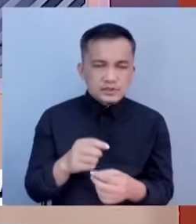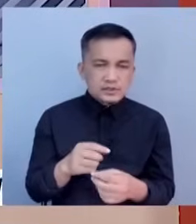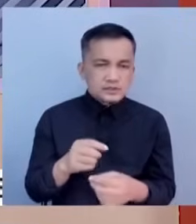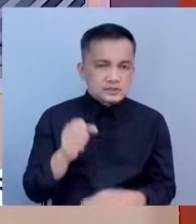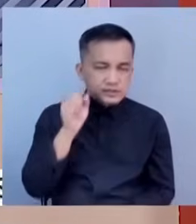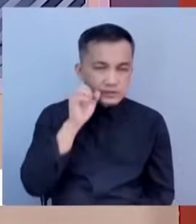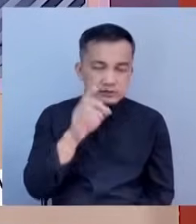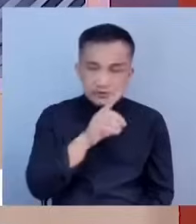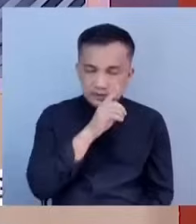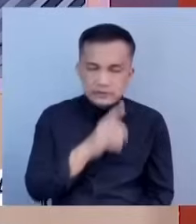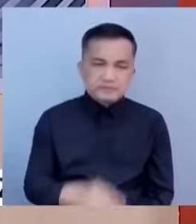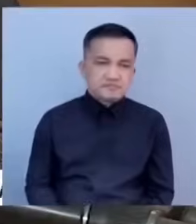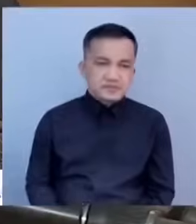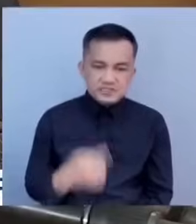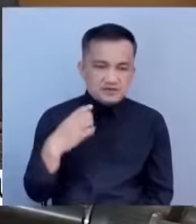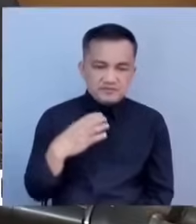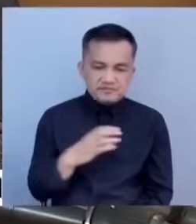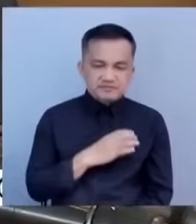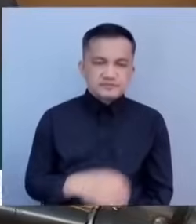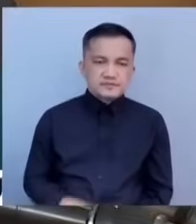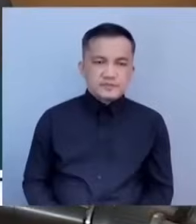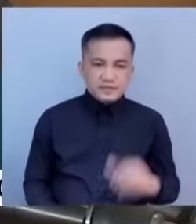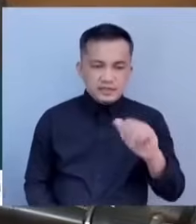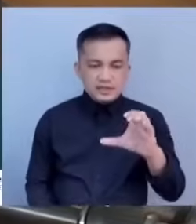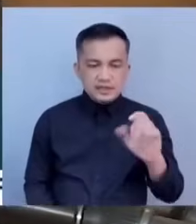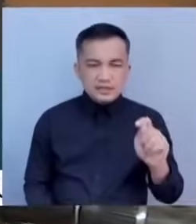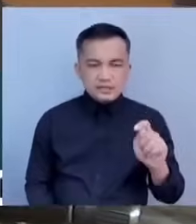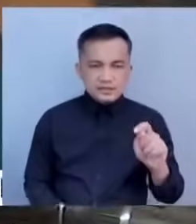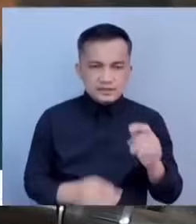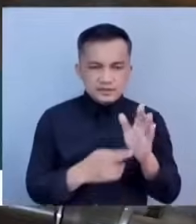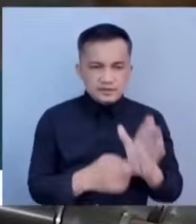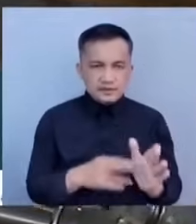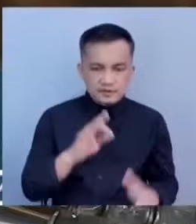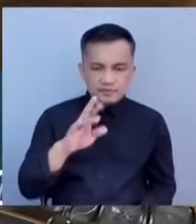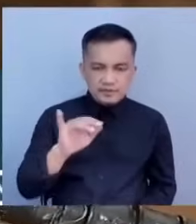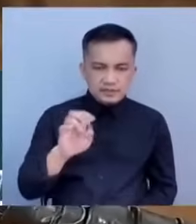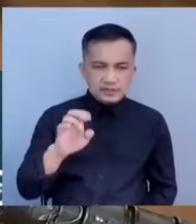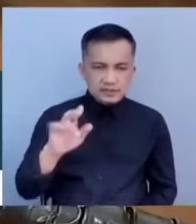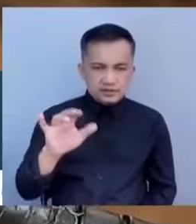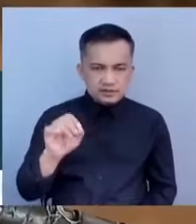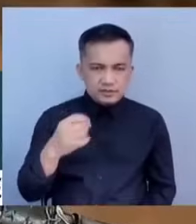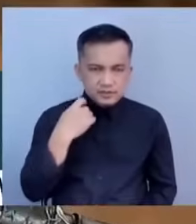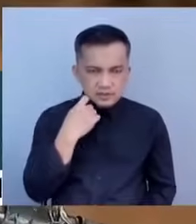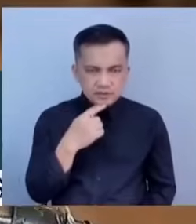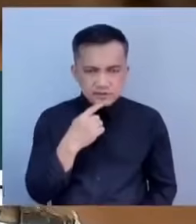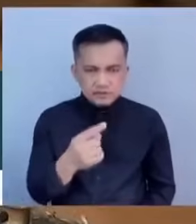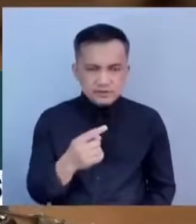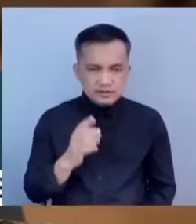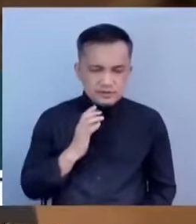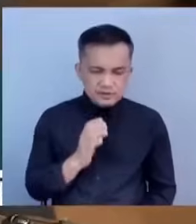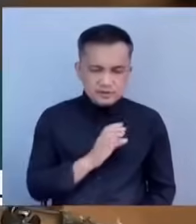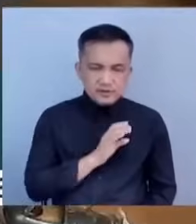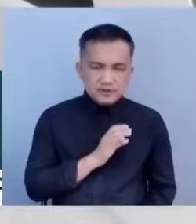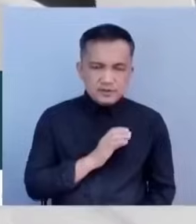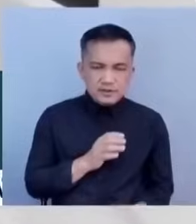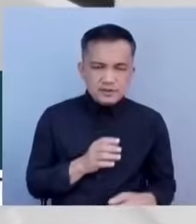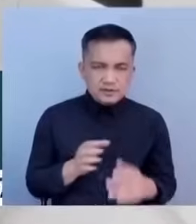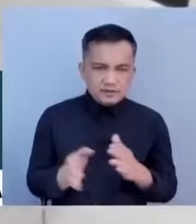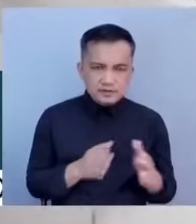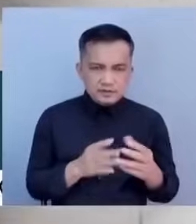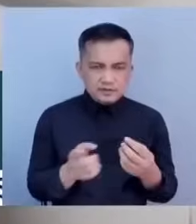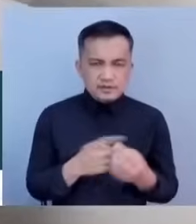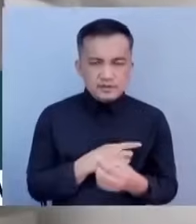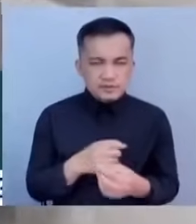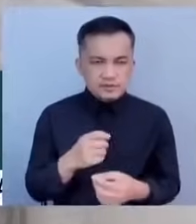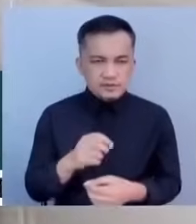chamber. Teachers Party List Representative Franz Castro earlier claimed congressmen have been plotting to remove Vice